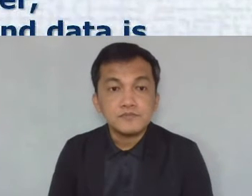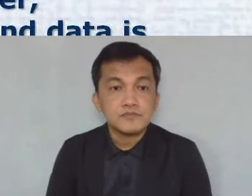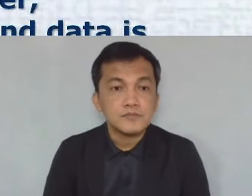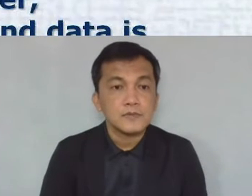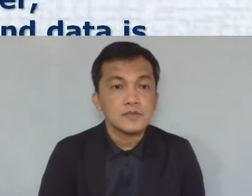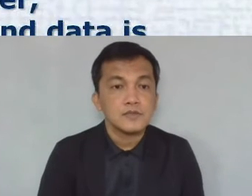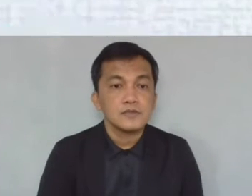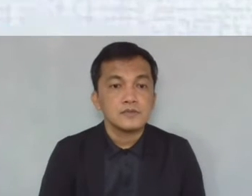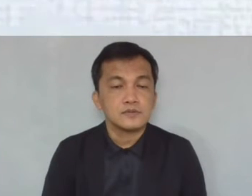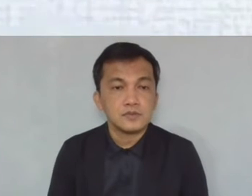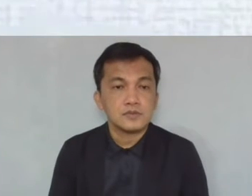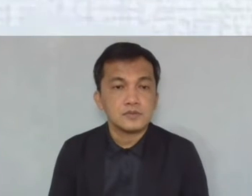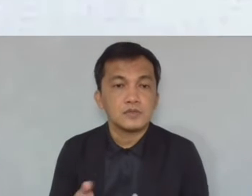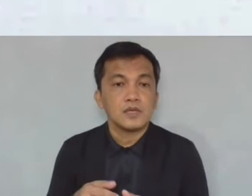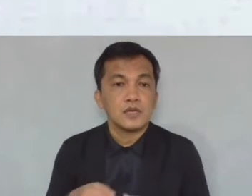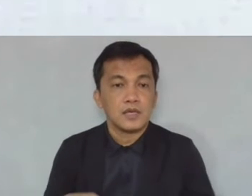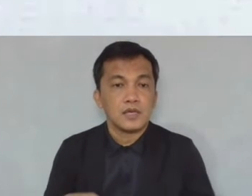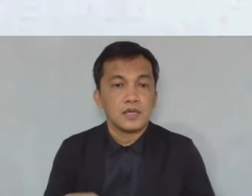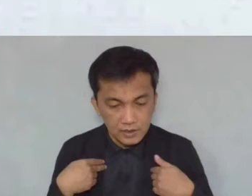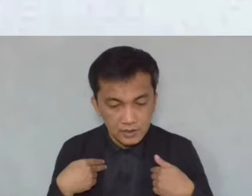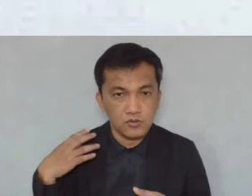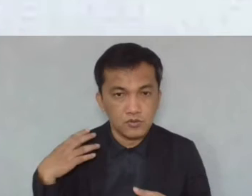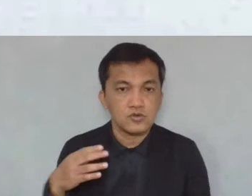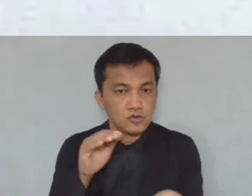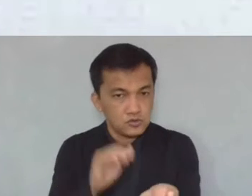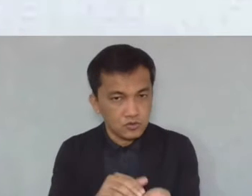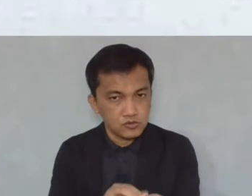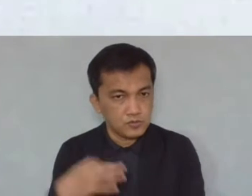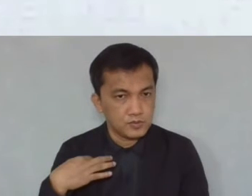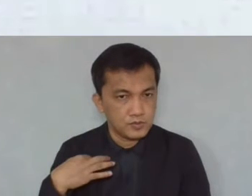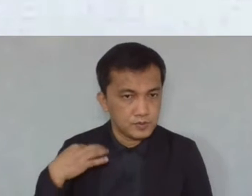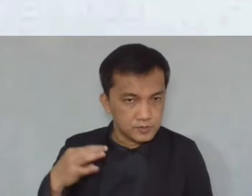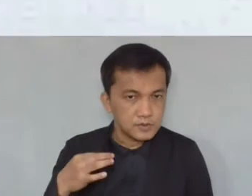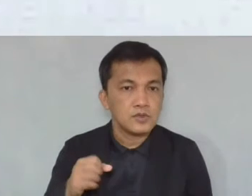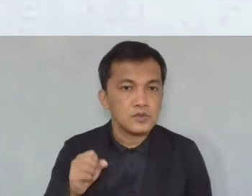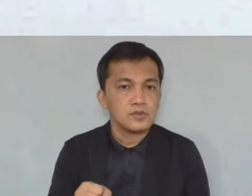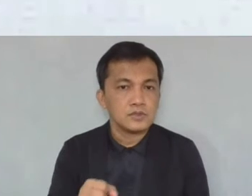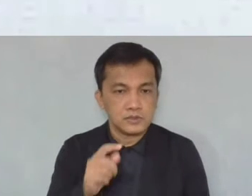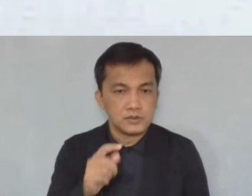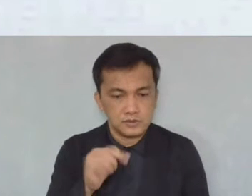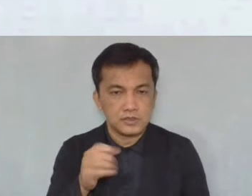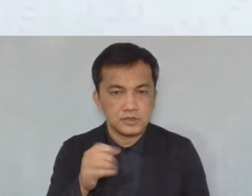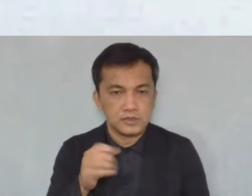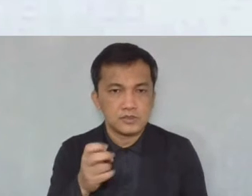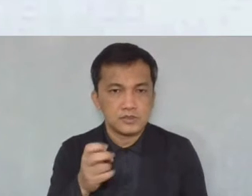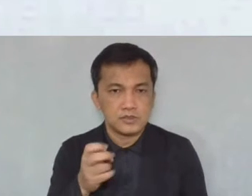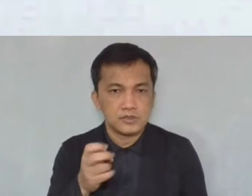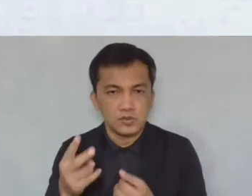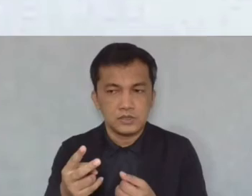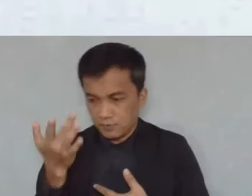Fifth, health coaches, doctor volunteers from Philippine Medical Association will triage both the symptomatic